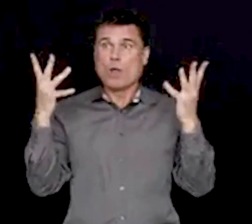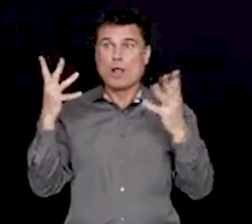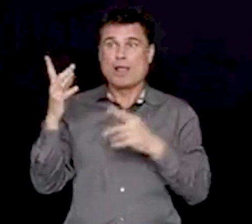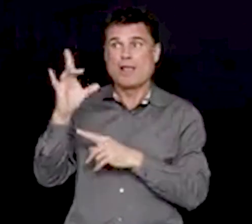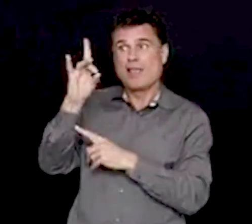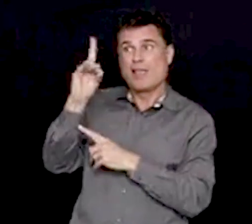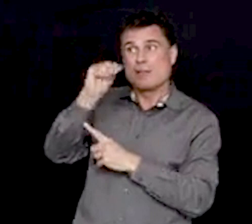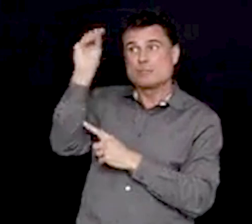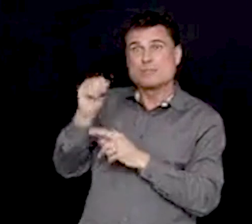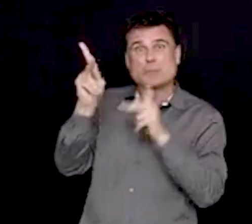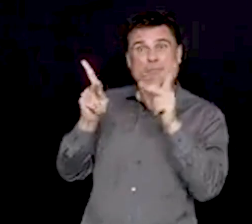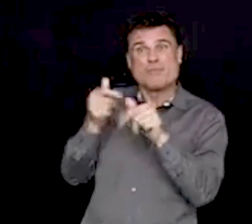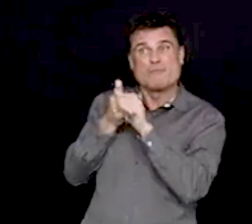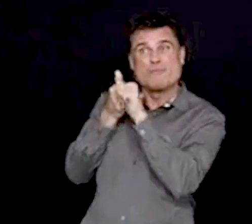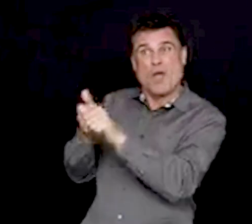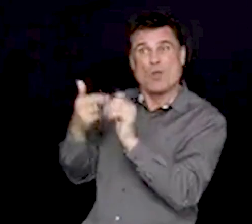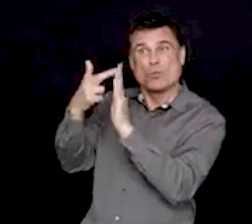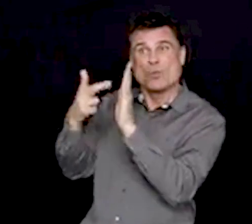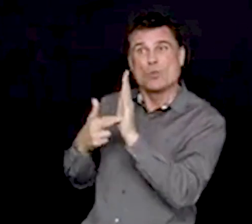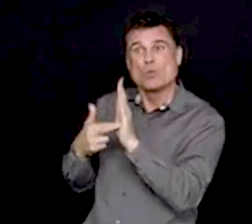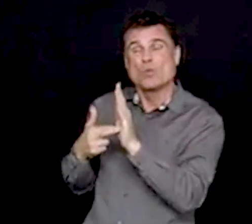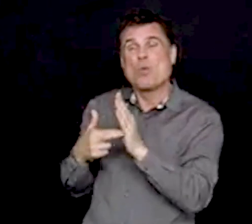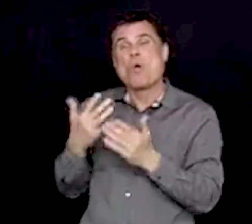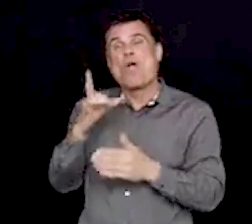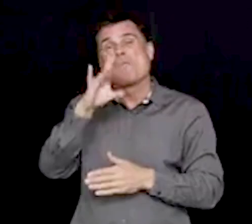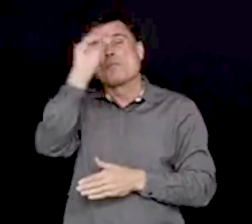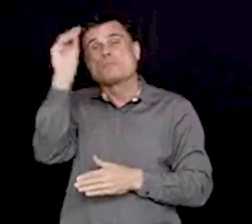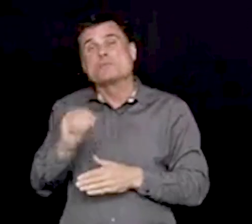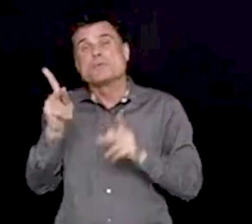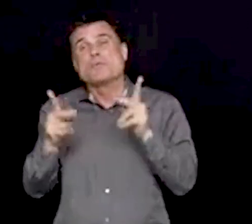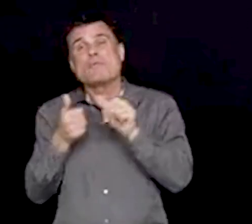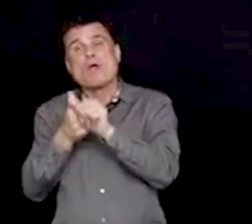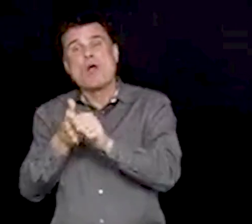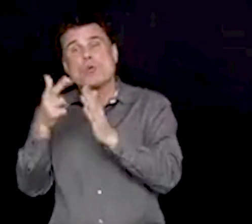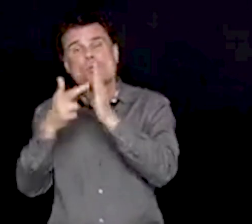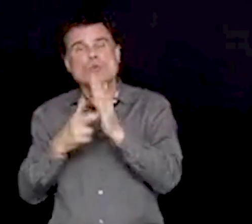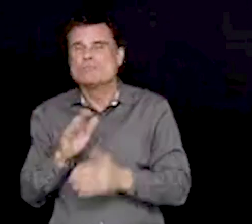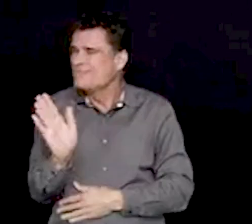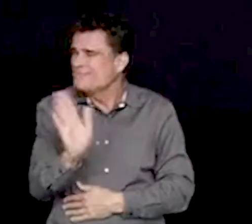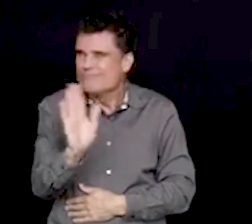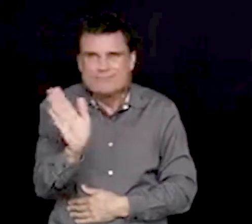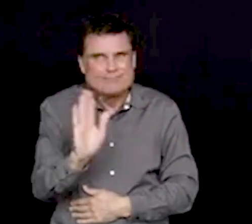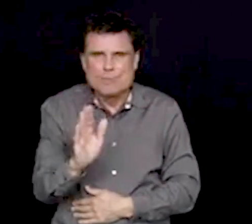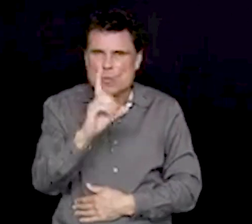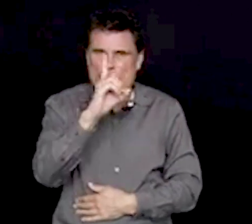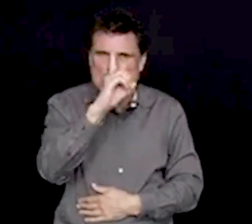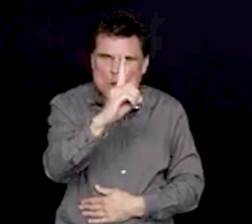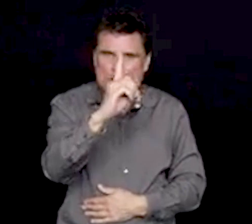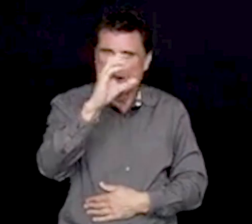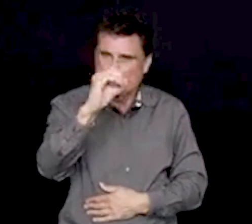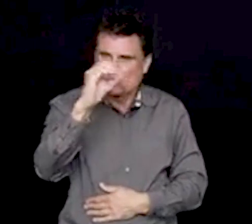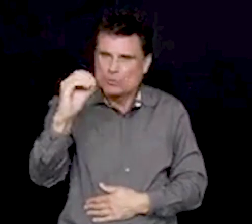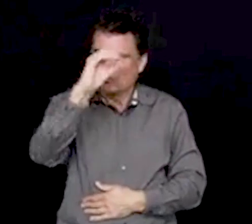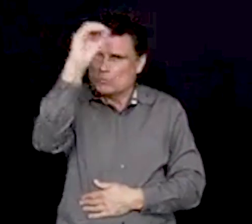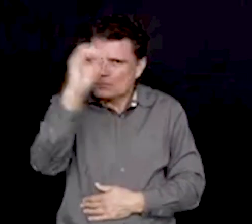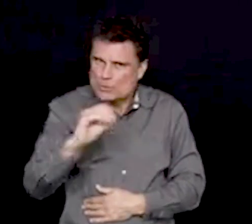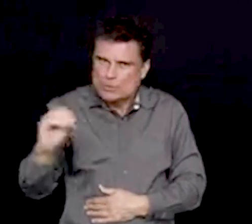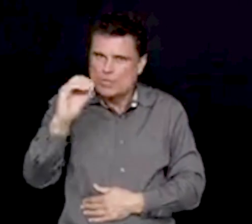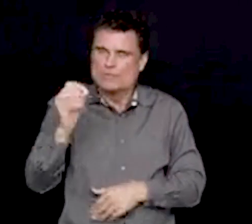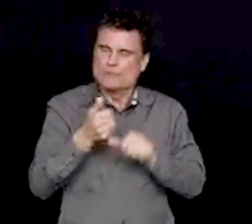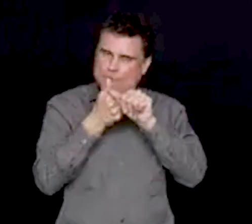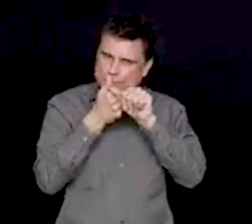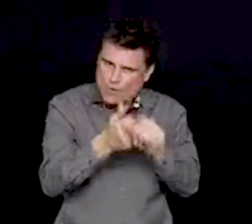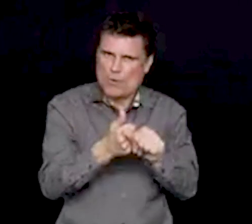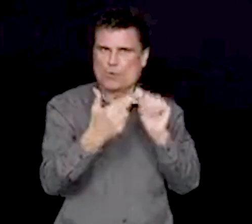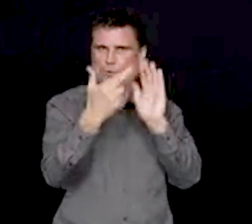healthcare workers, to speak to all those people who had their surgeries canceled and say, this was an enormous sacrifice, but something happened here that the